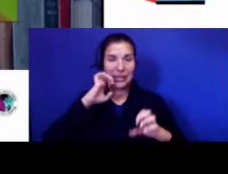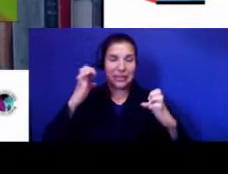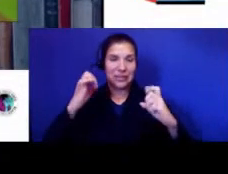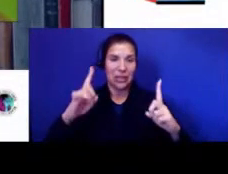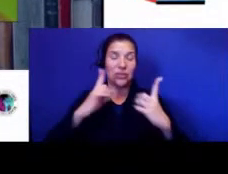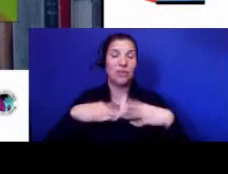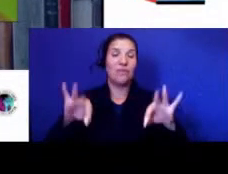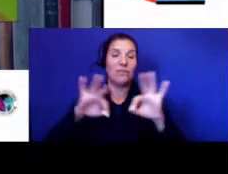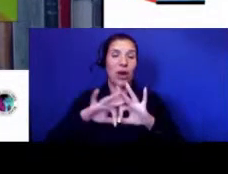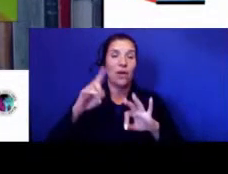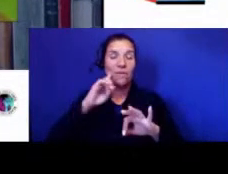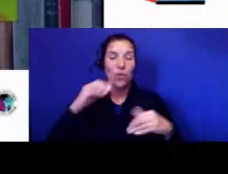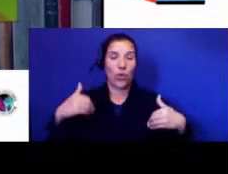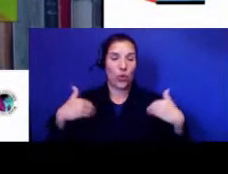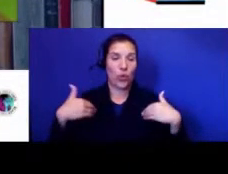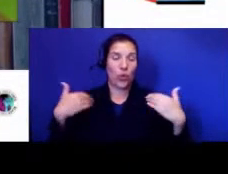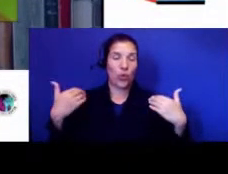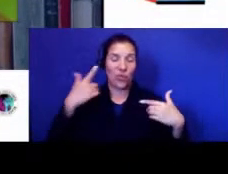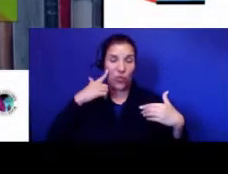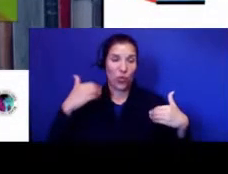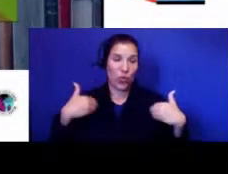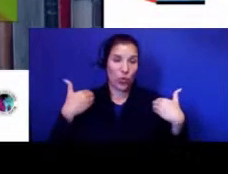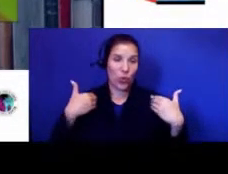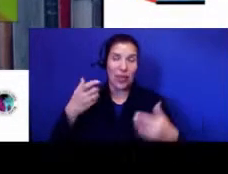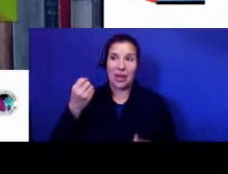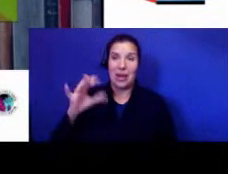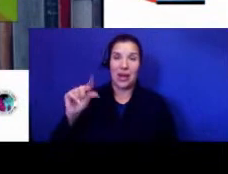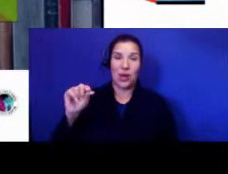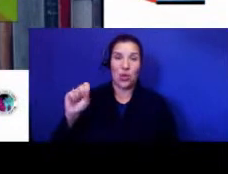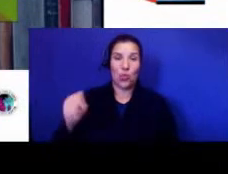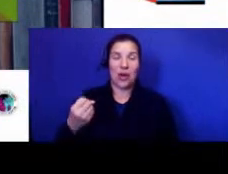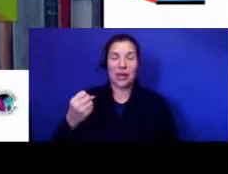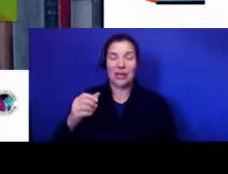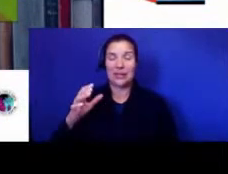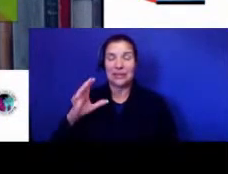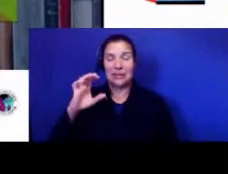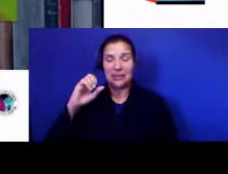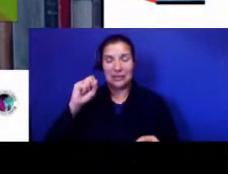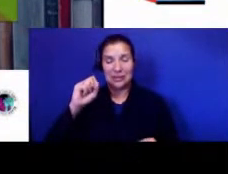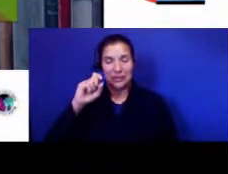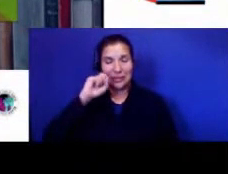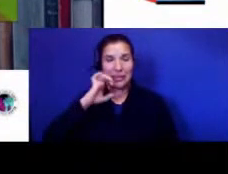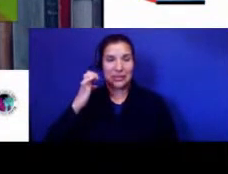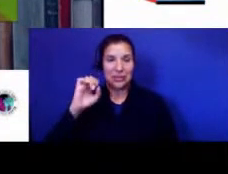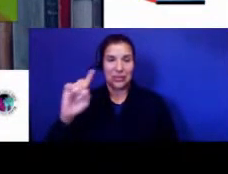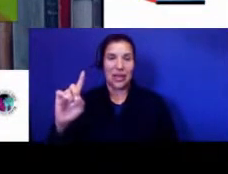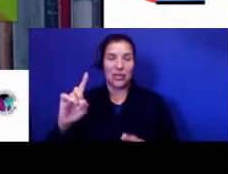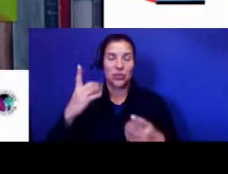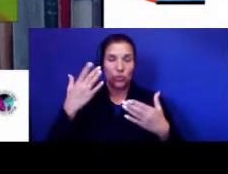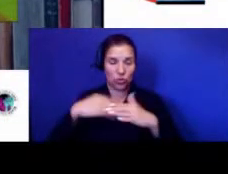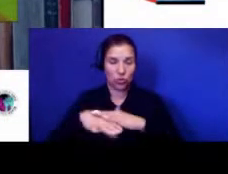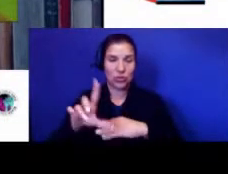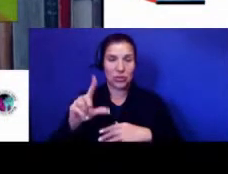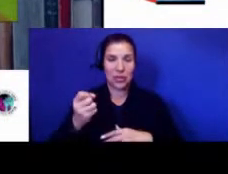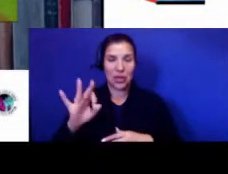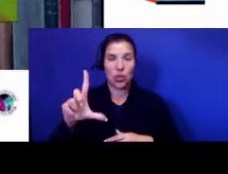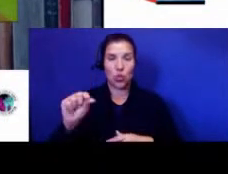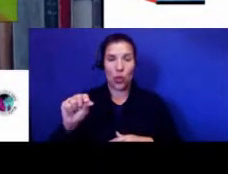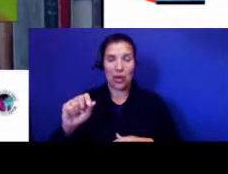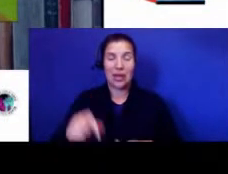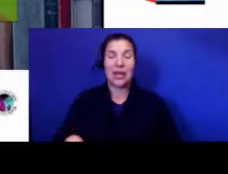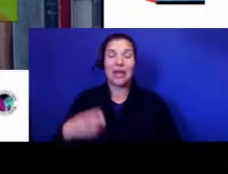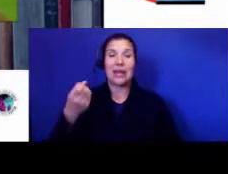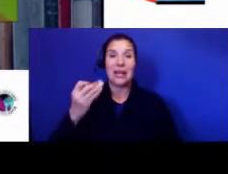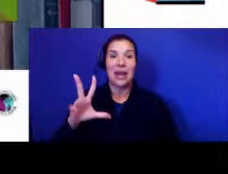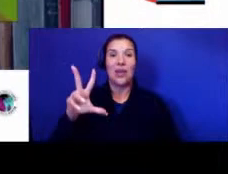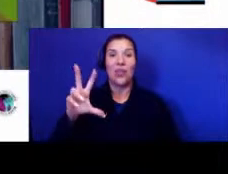youth. In 1920, sex education was introduced into high schools. 1930, the US Office of